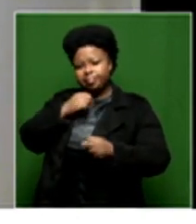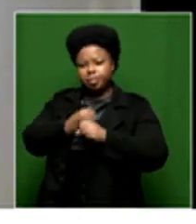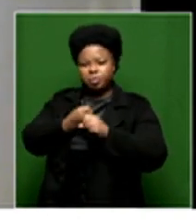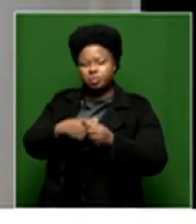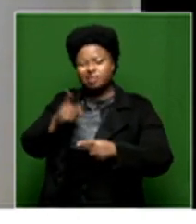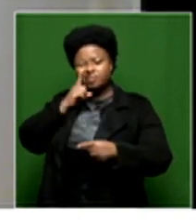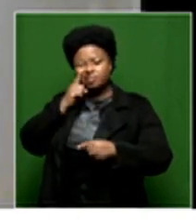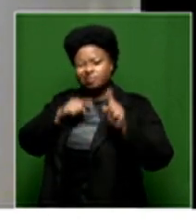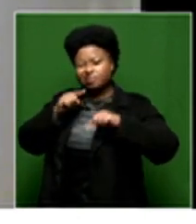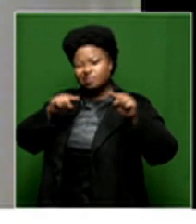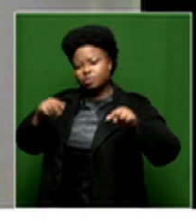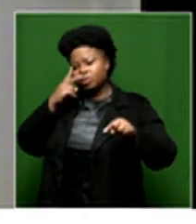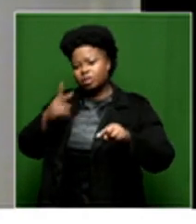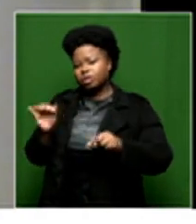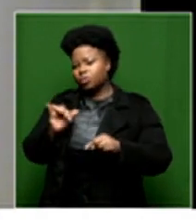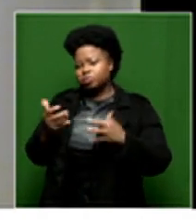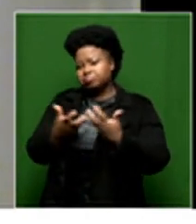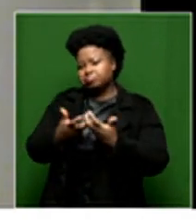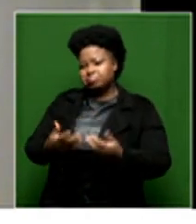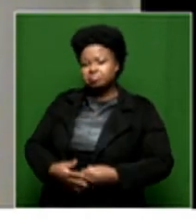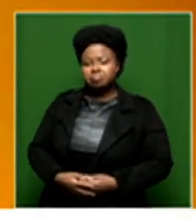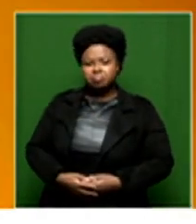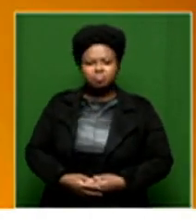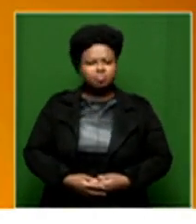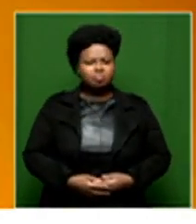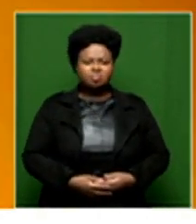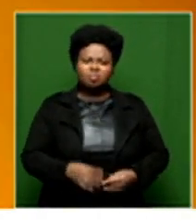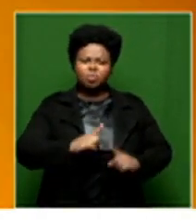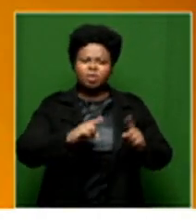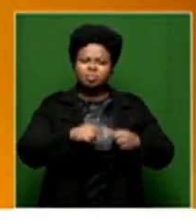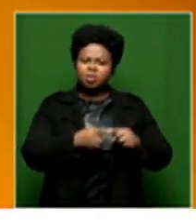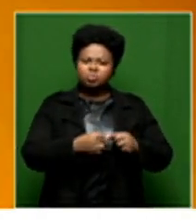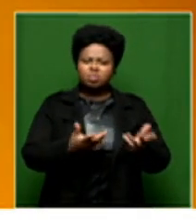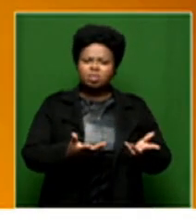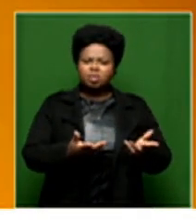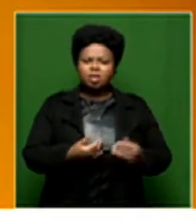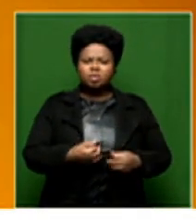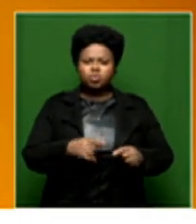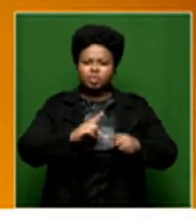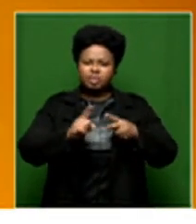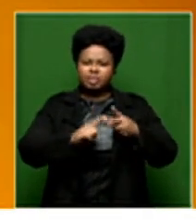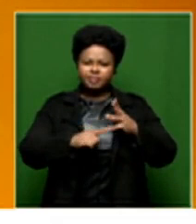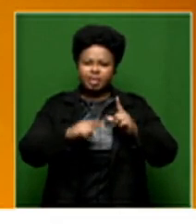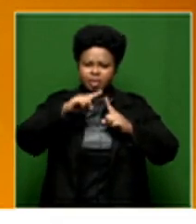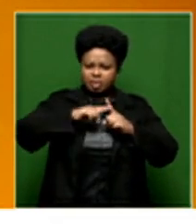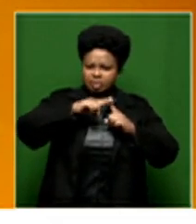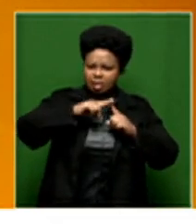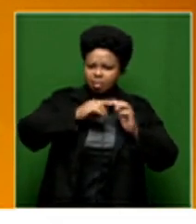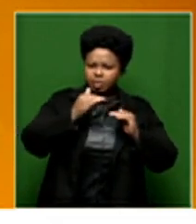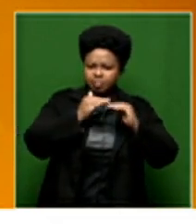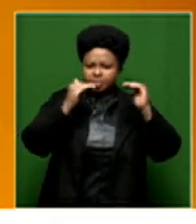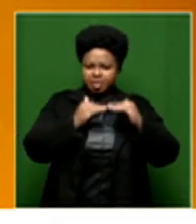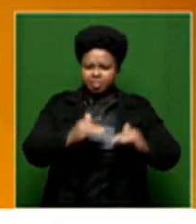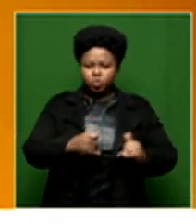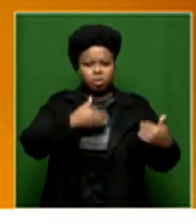around with flavors and seeing which one works. What about the potency? Is it at the different levels, or is it